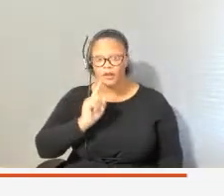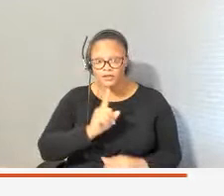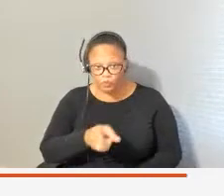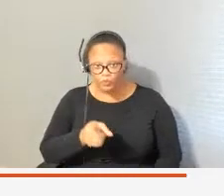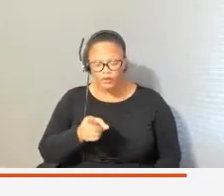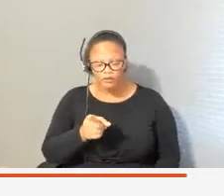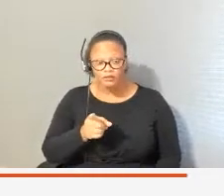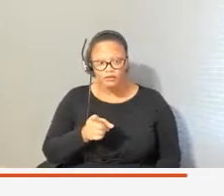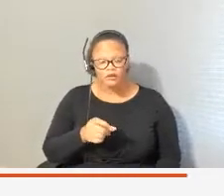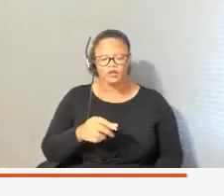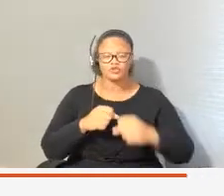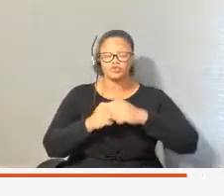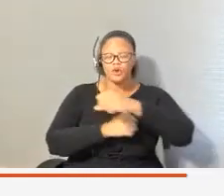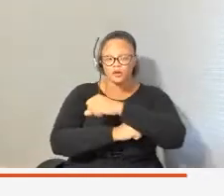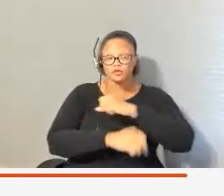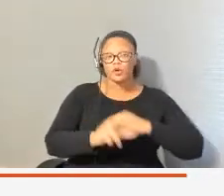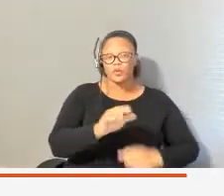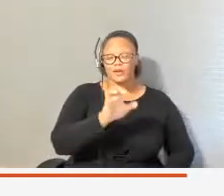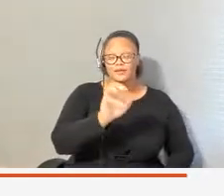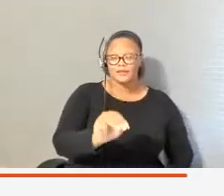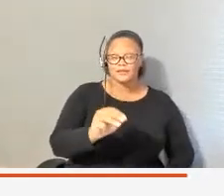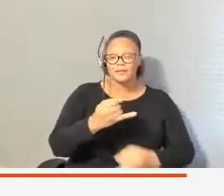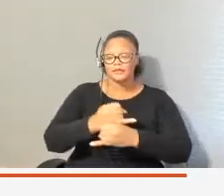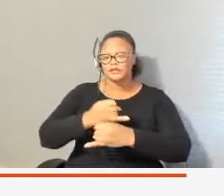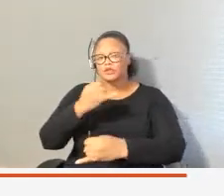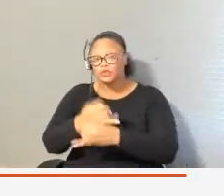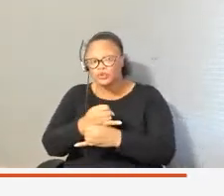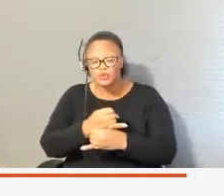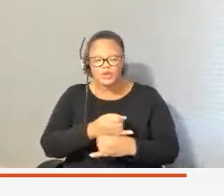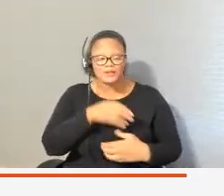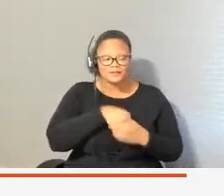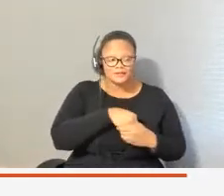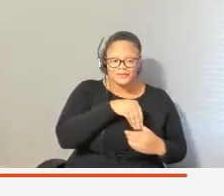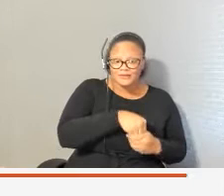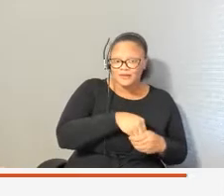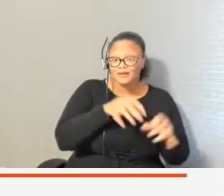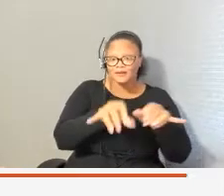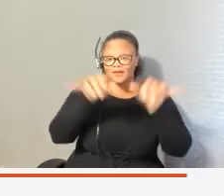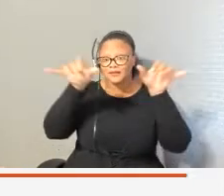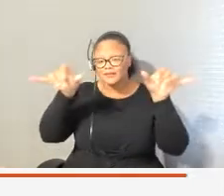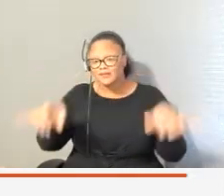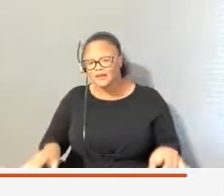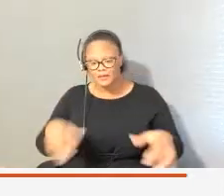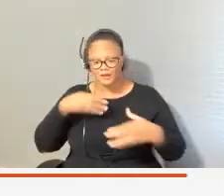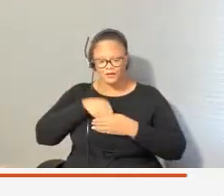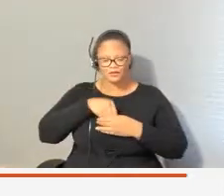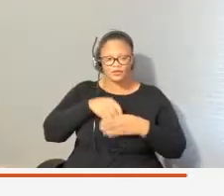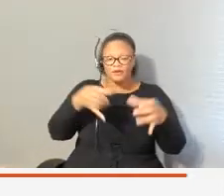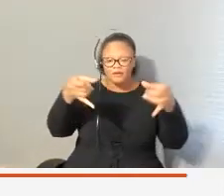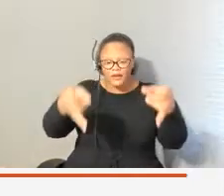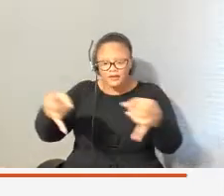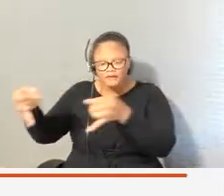racism, institutional racism, systemic racism, internalized racism, individualized racism,